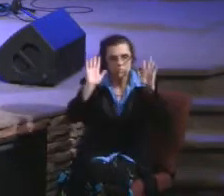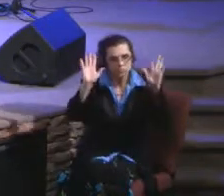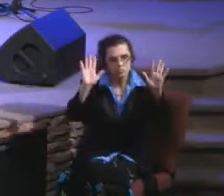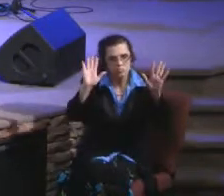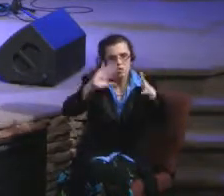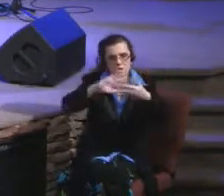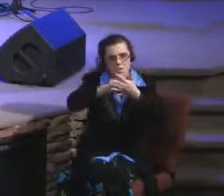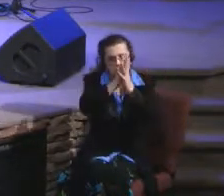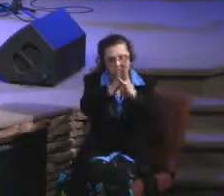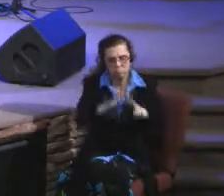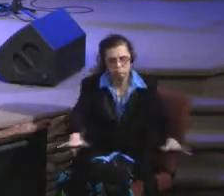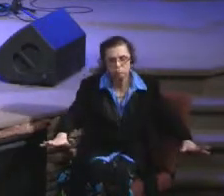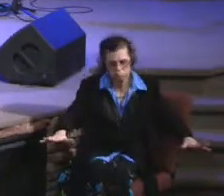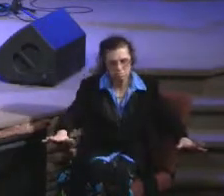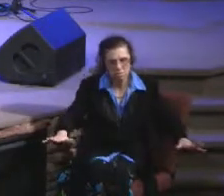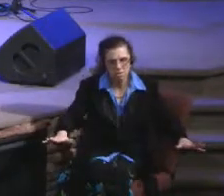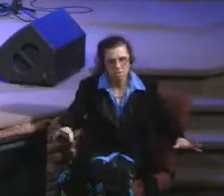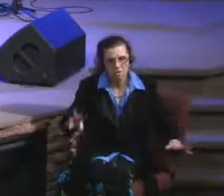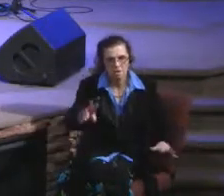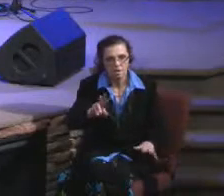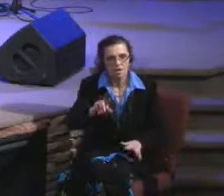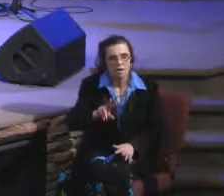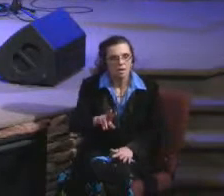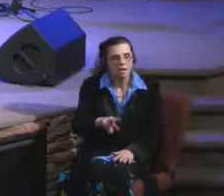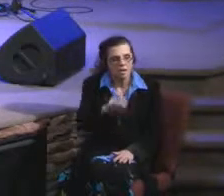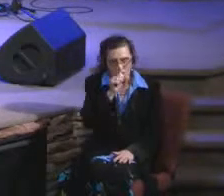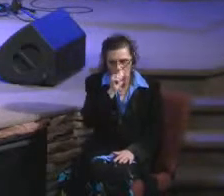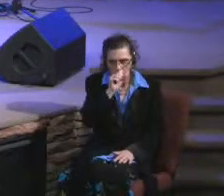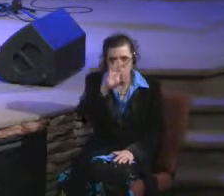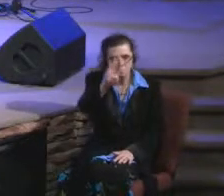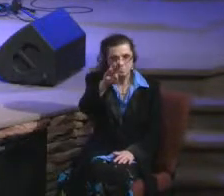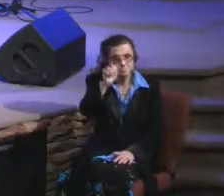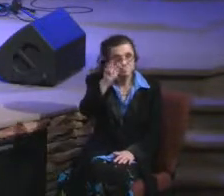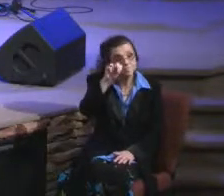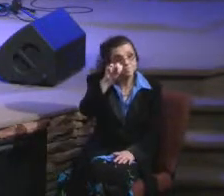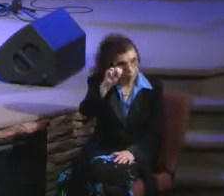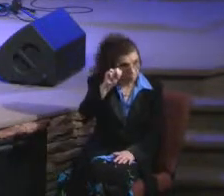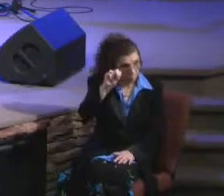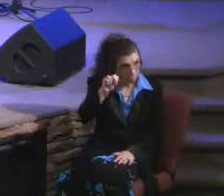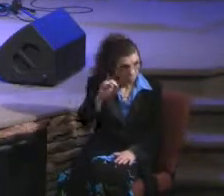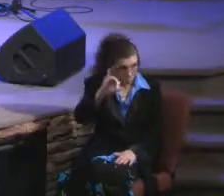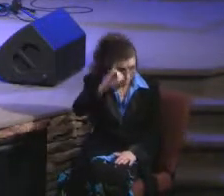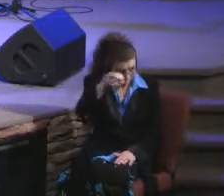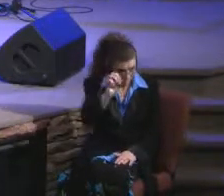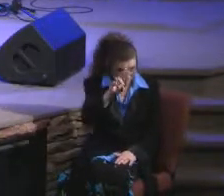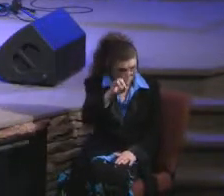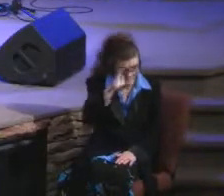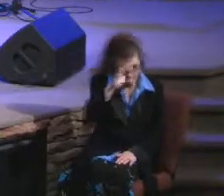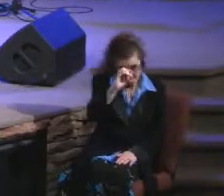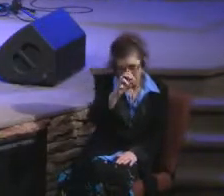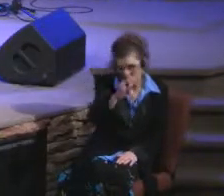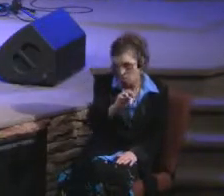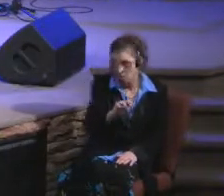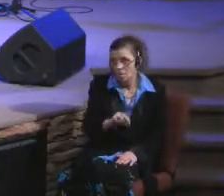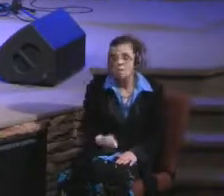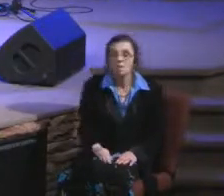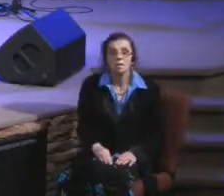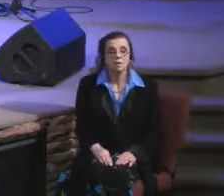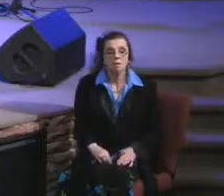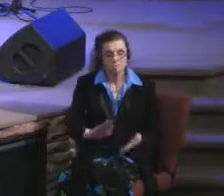That ban that God had put on Jericho, for everybody to be annihilated,